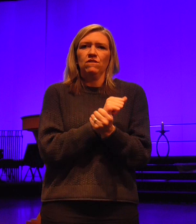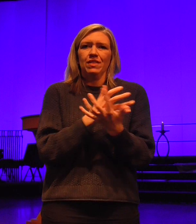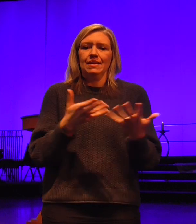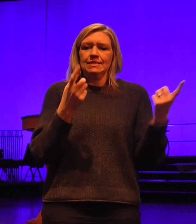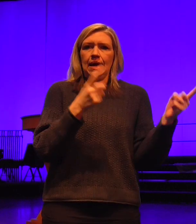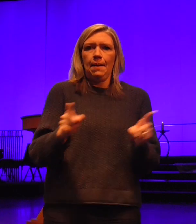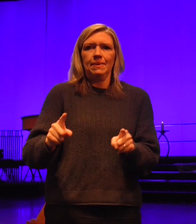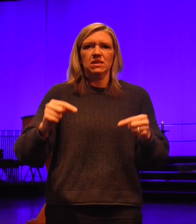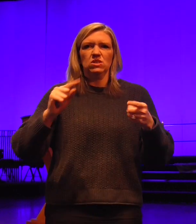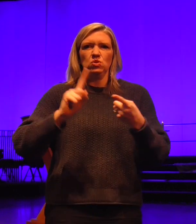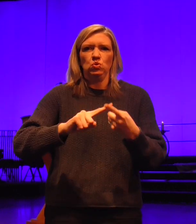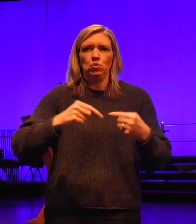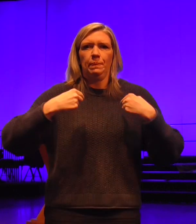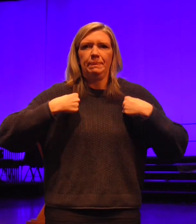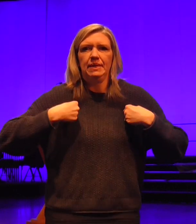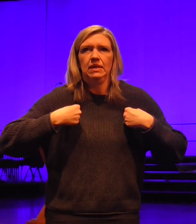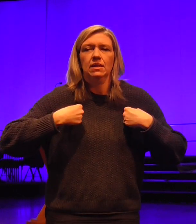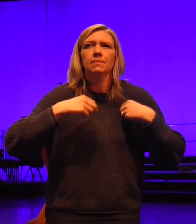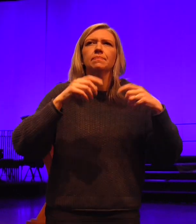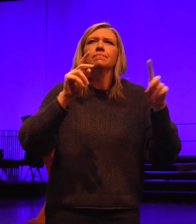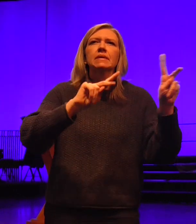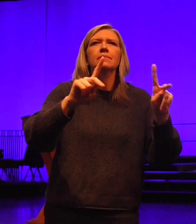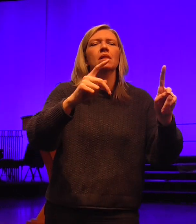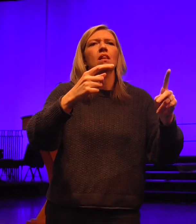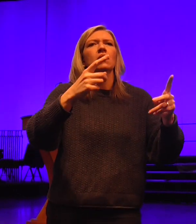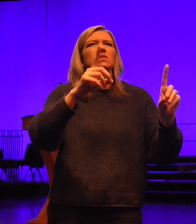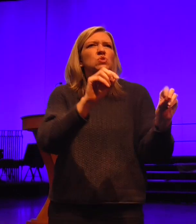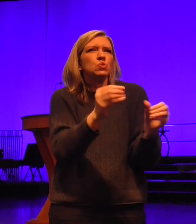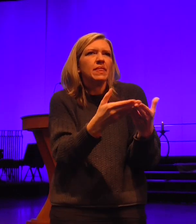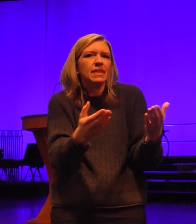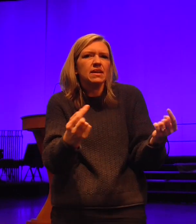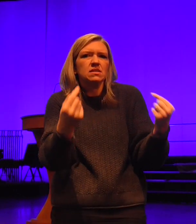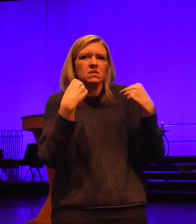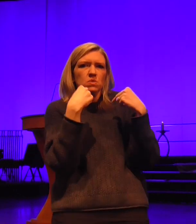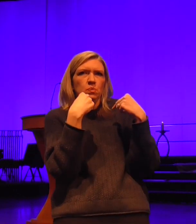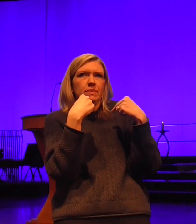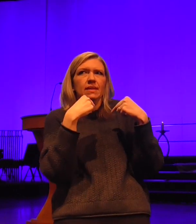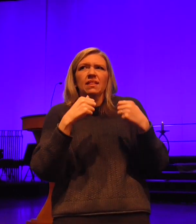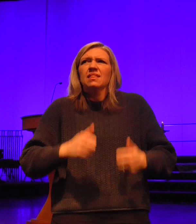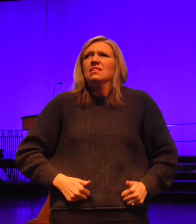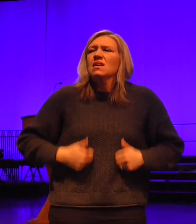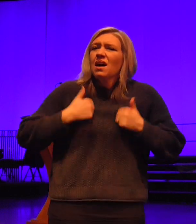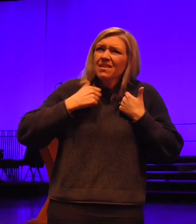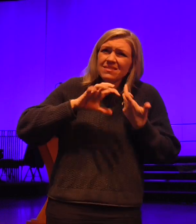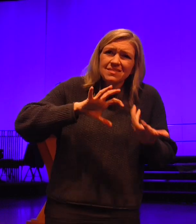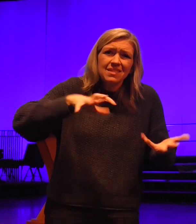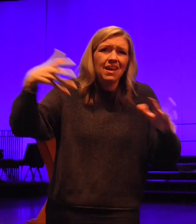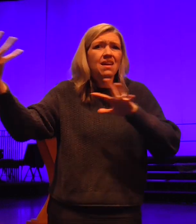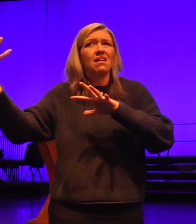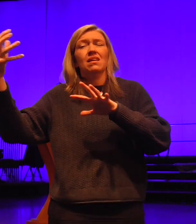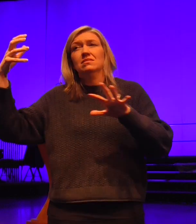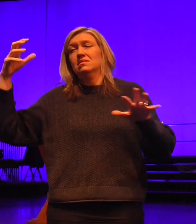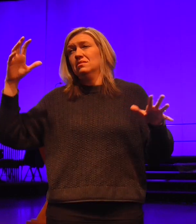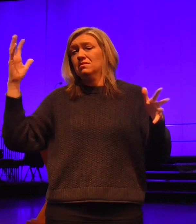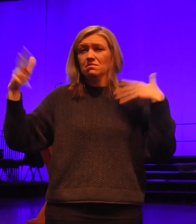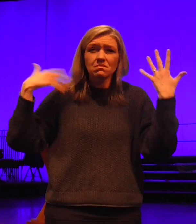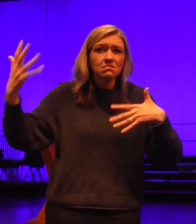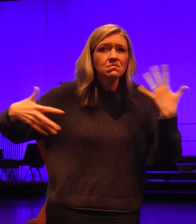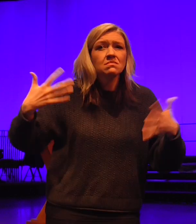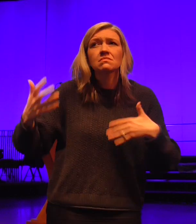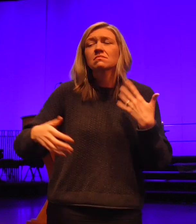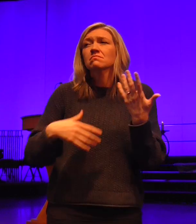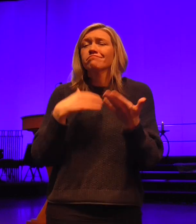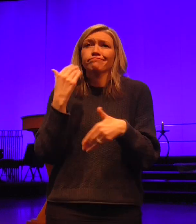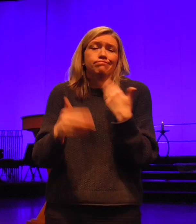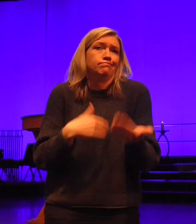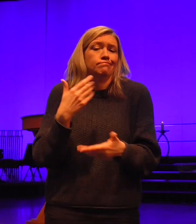that people are doing things to me. Life is just chaos and just happens chaotically, and